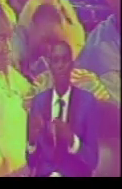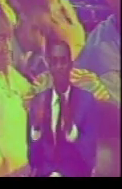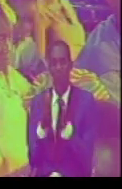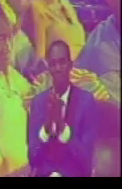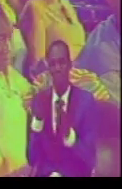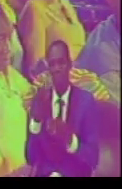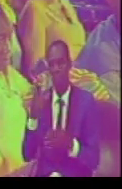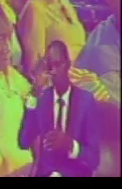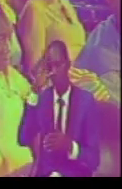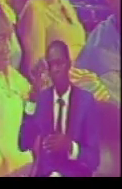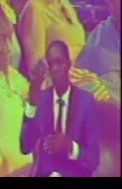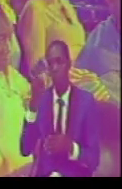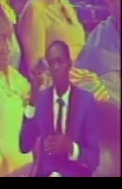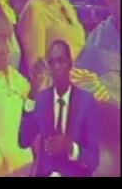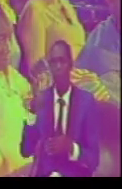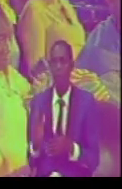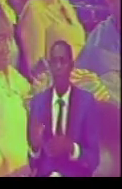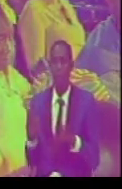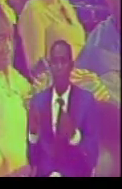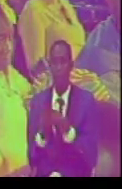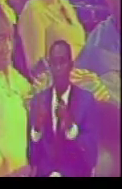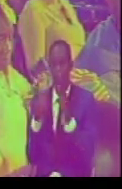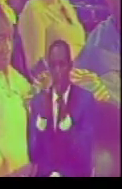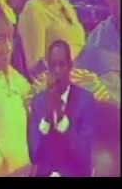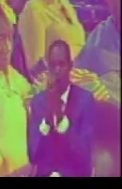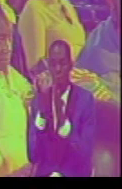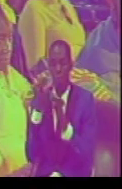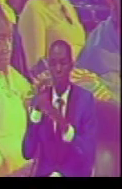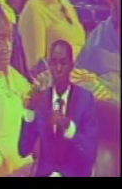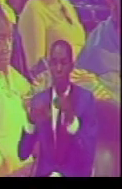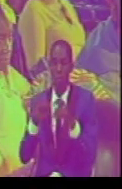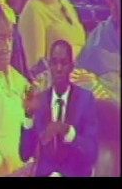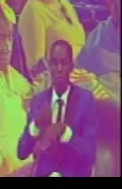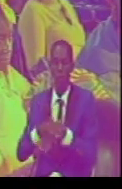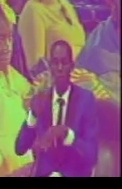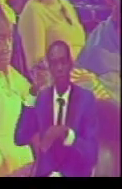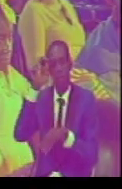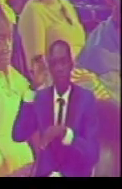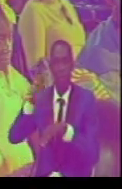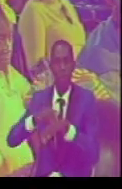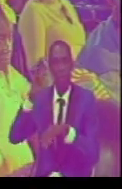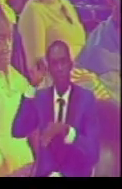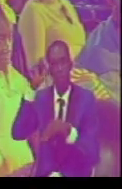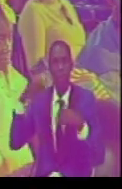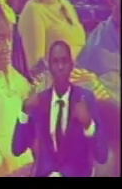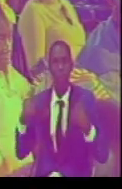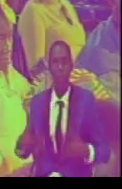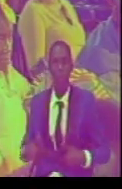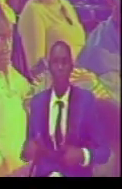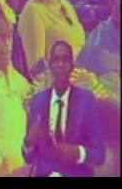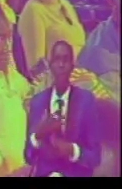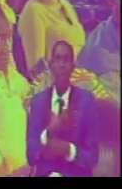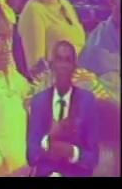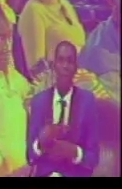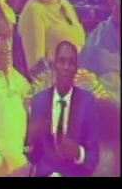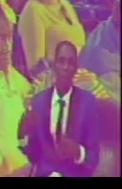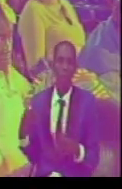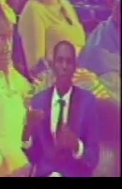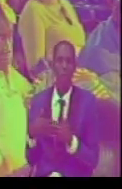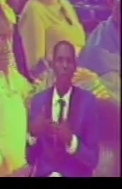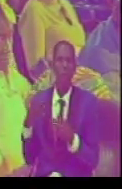Ijabula. And after the prayer of the man of God, as the prayer was going, he placed his hand on his